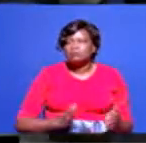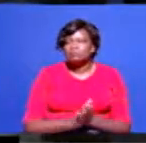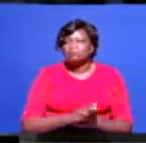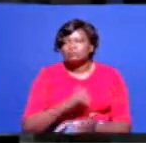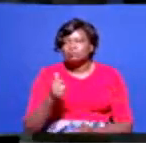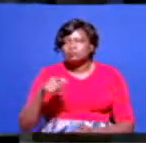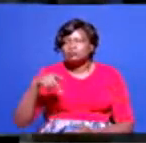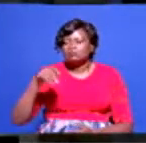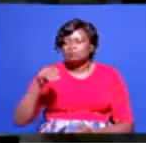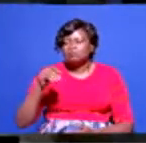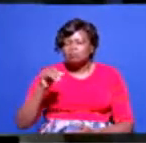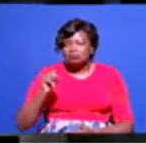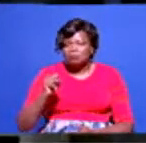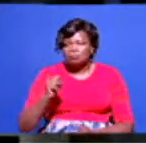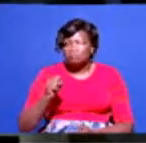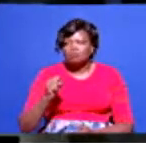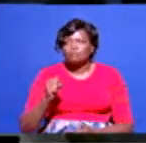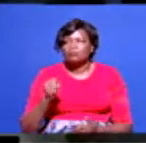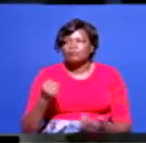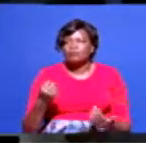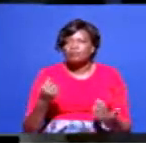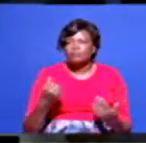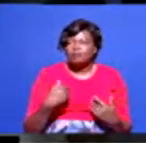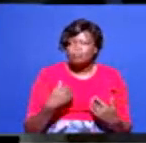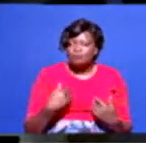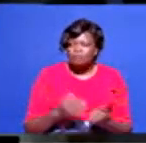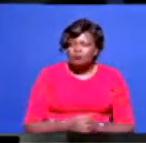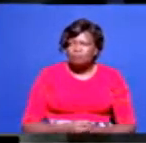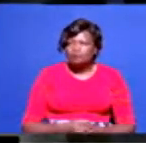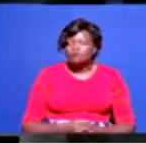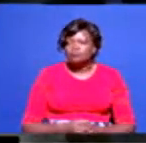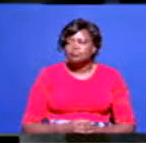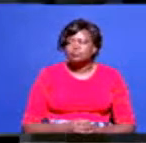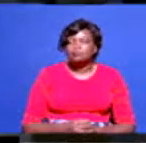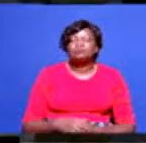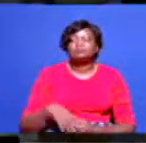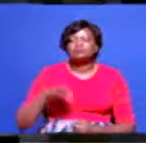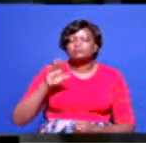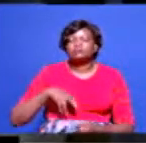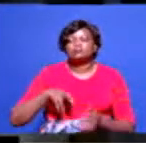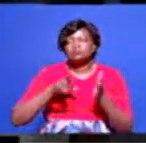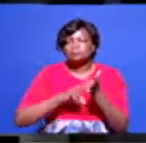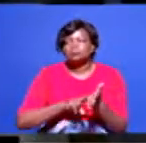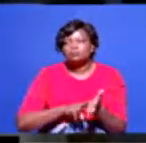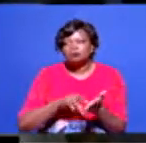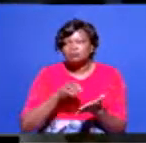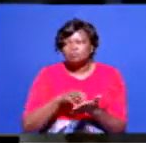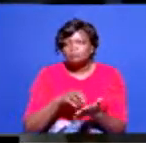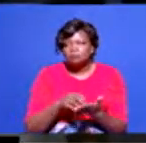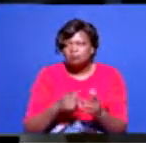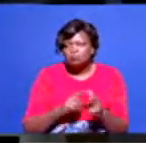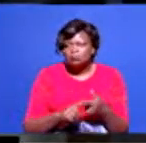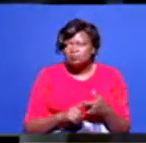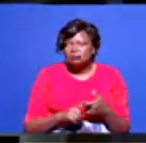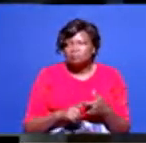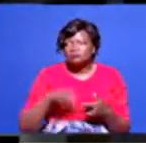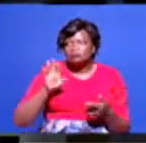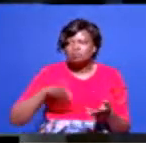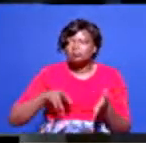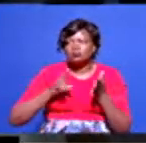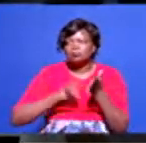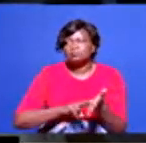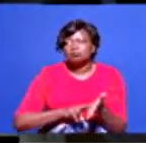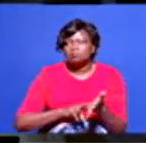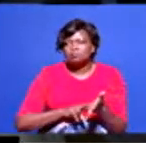will fly the ODM flag in the race for Nairobi County Women Representative. The women representative